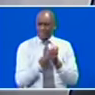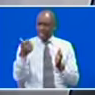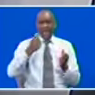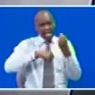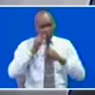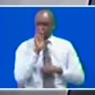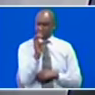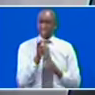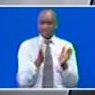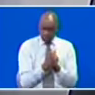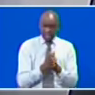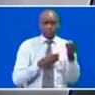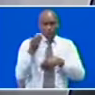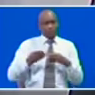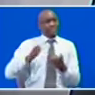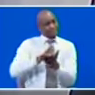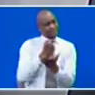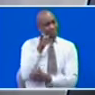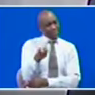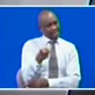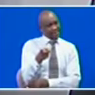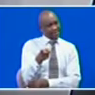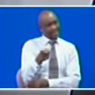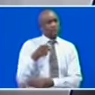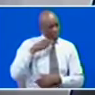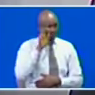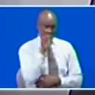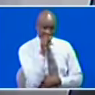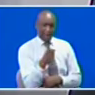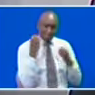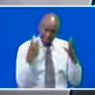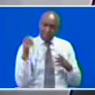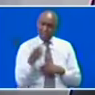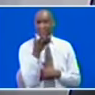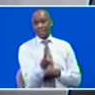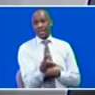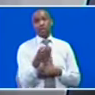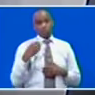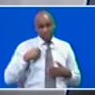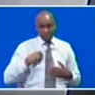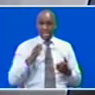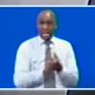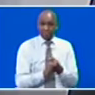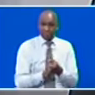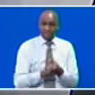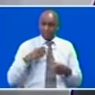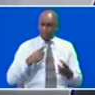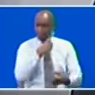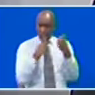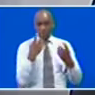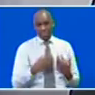that we have seen, especially in the procurement department. You have seen that for many months now, we have been subject to litigation.